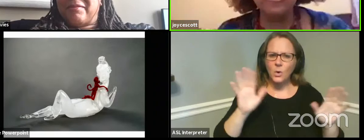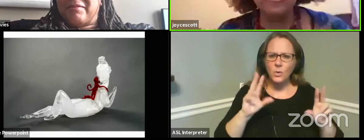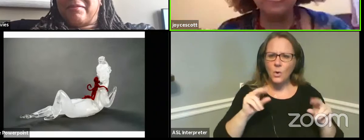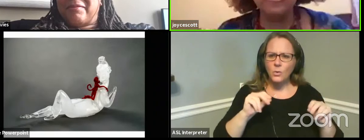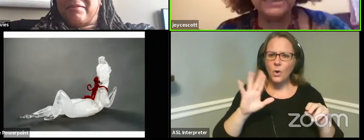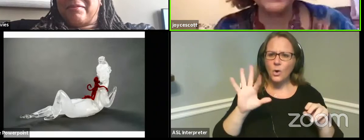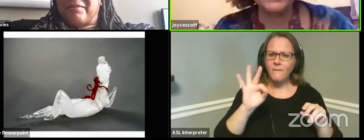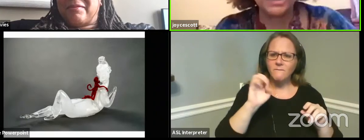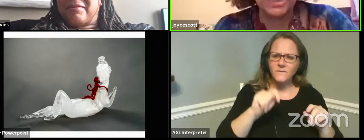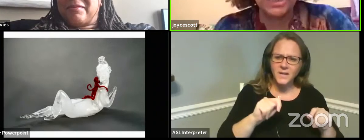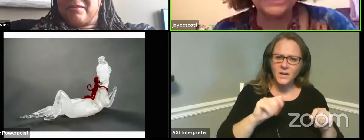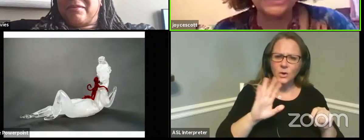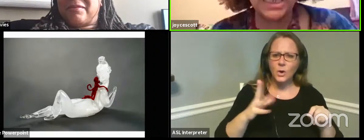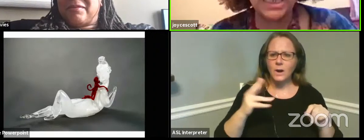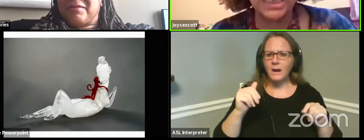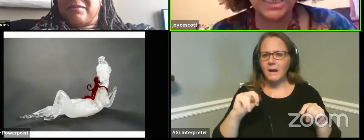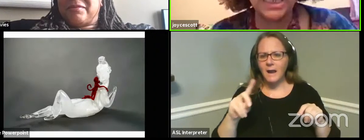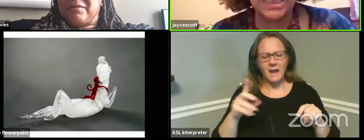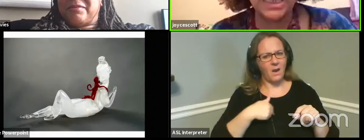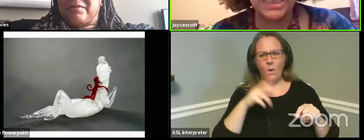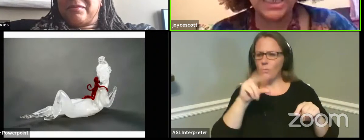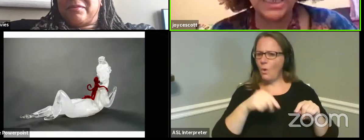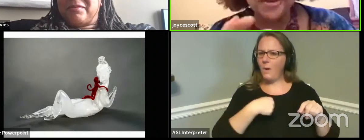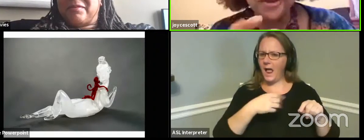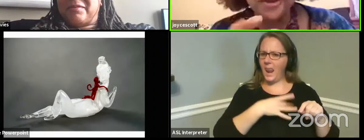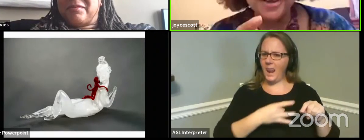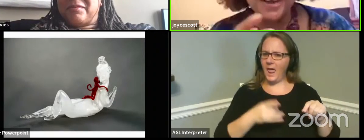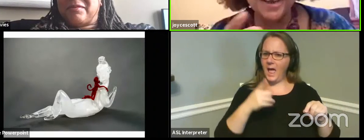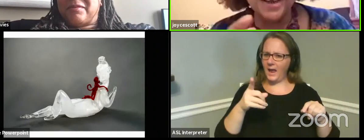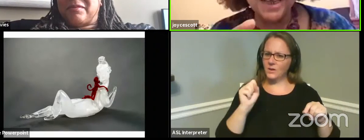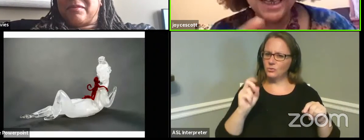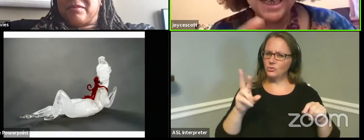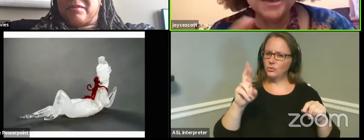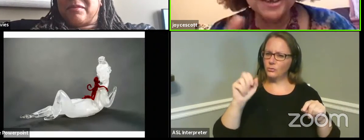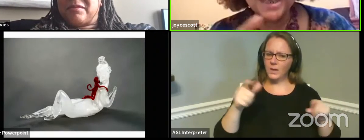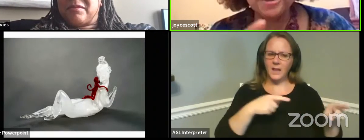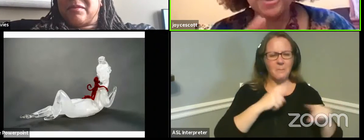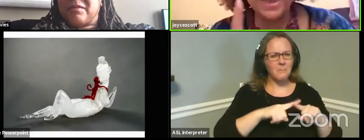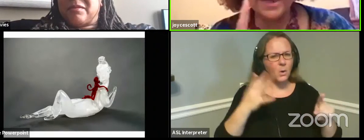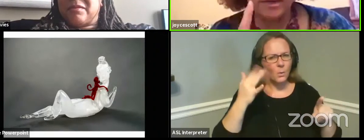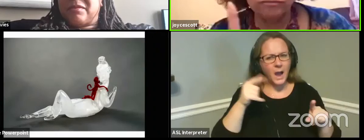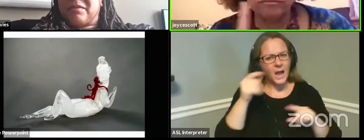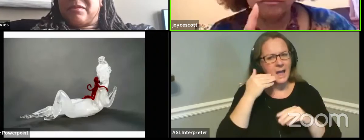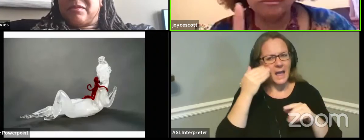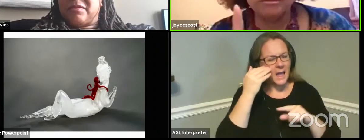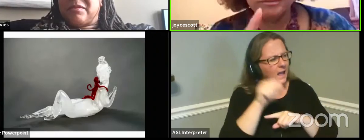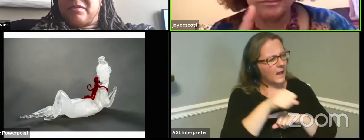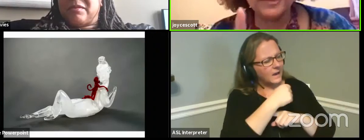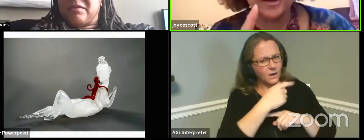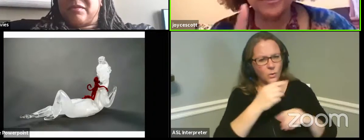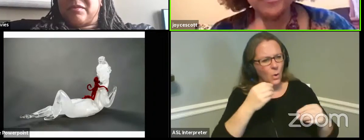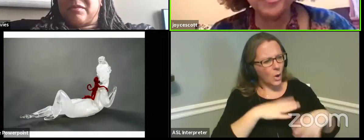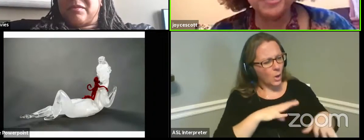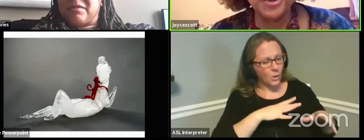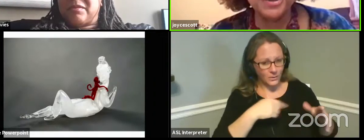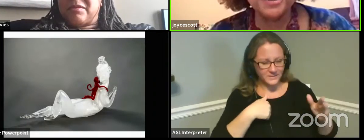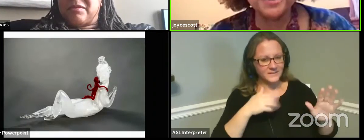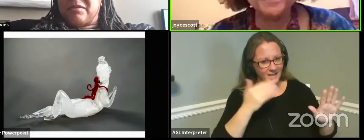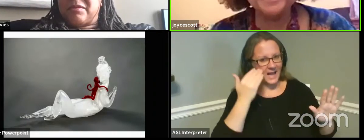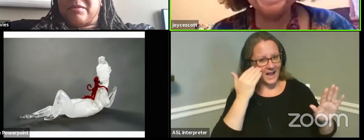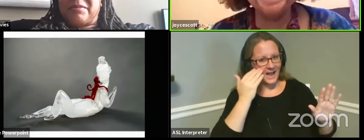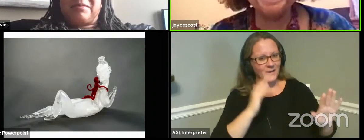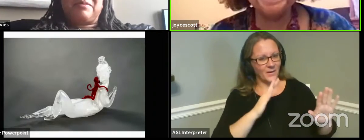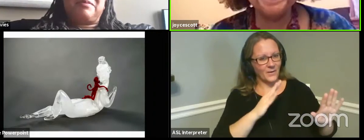of surrealistic. I like that. But why is she turning, she doesn't have clothes. I know, just trust me on